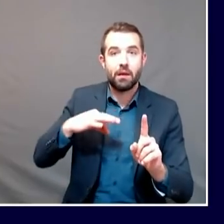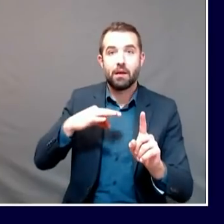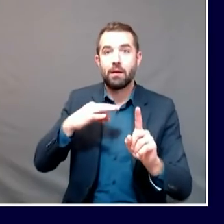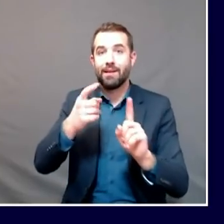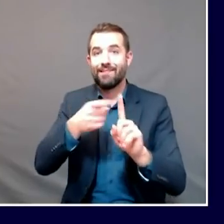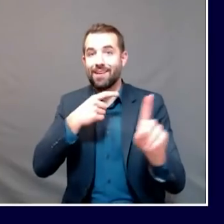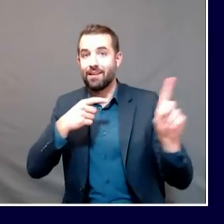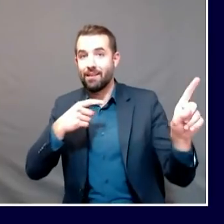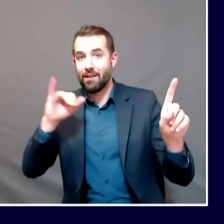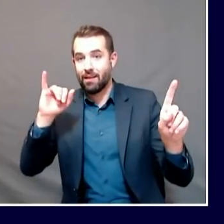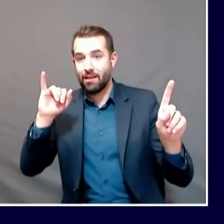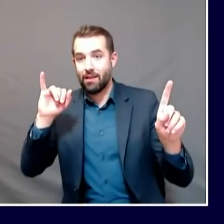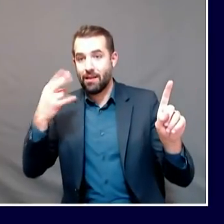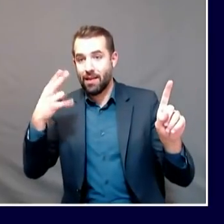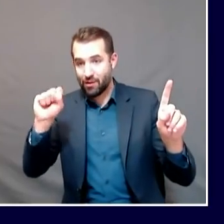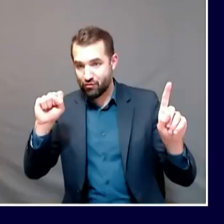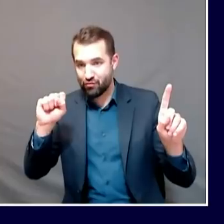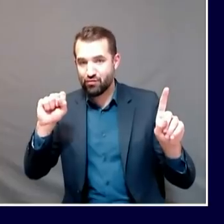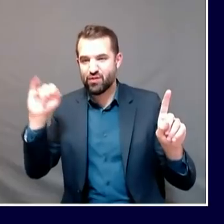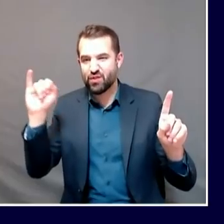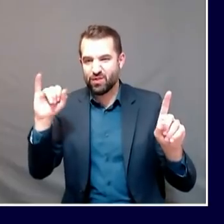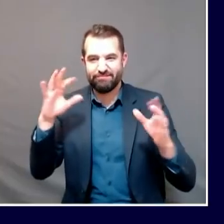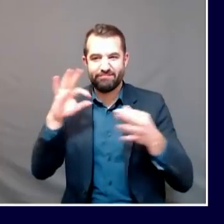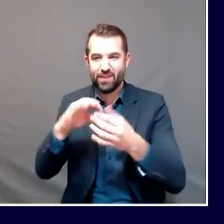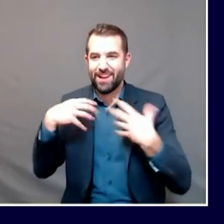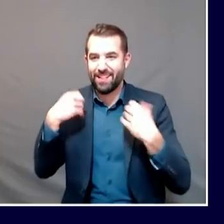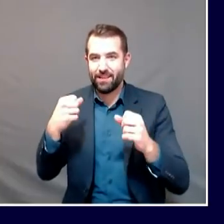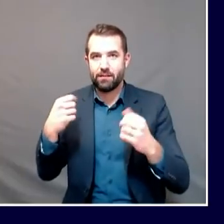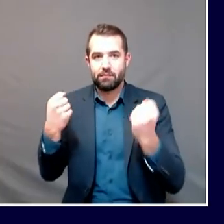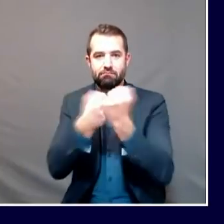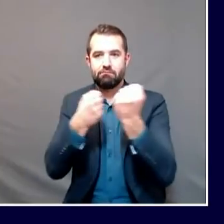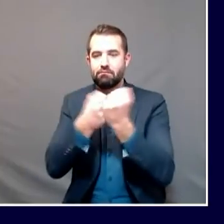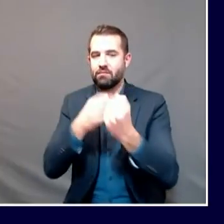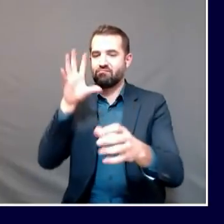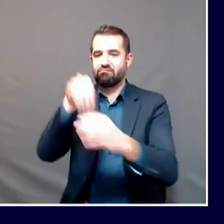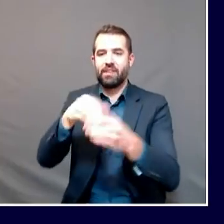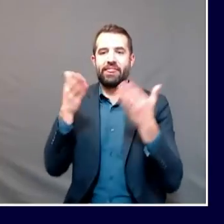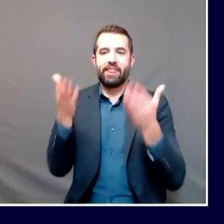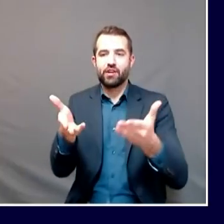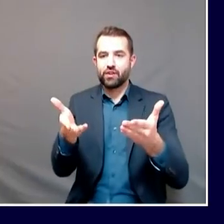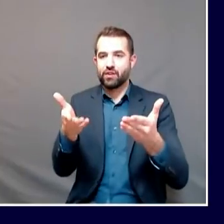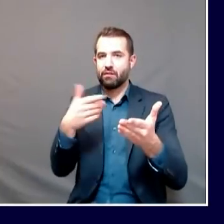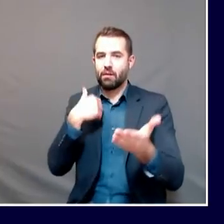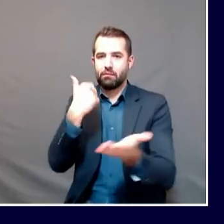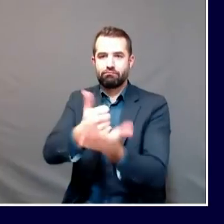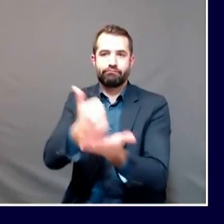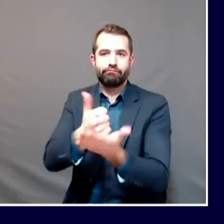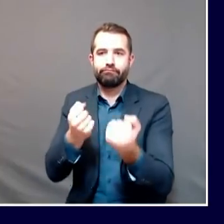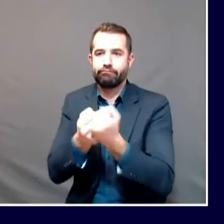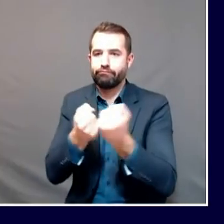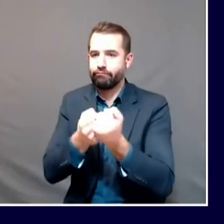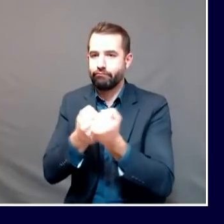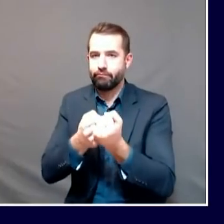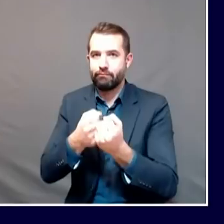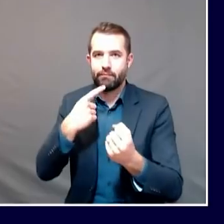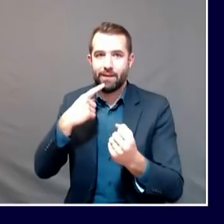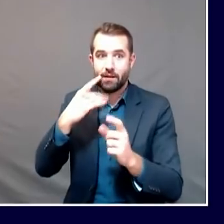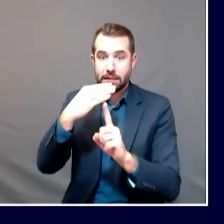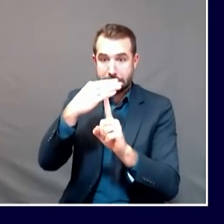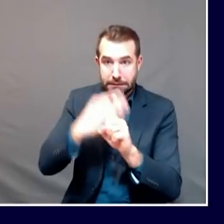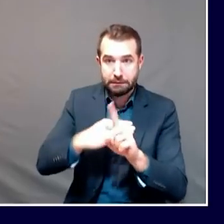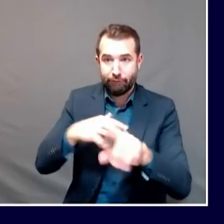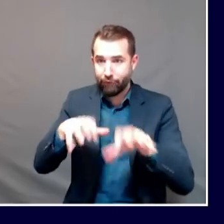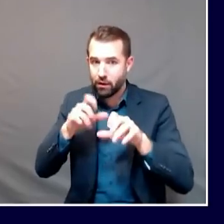be with them every step of the way. If they've got questions about storage, administration, ordering of doses,